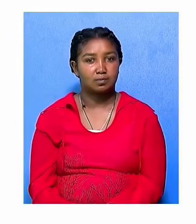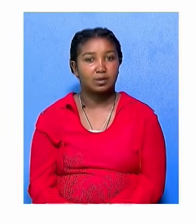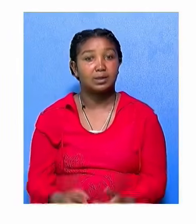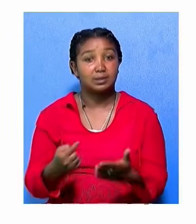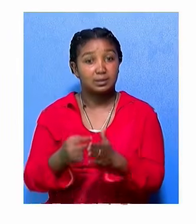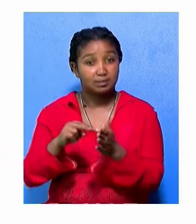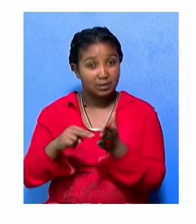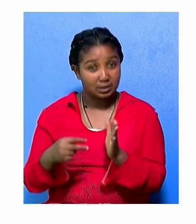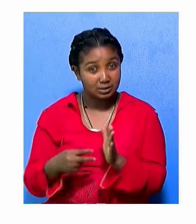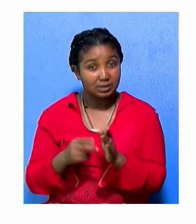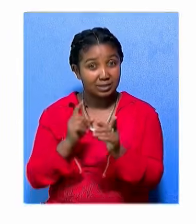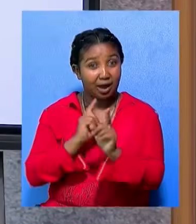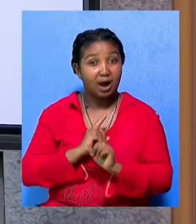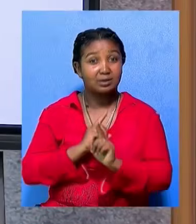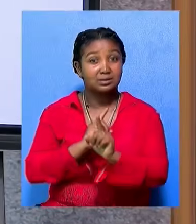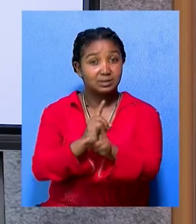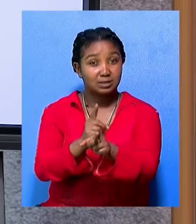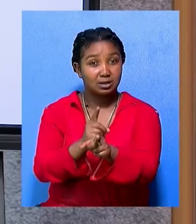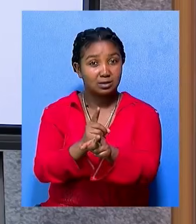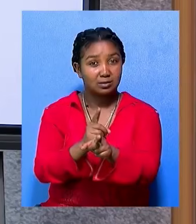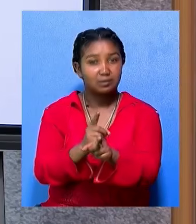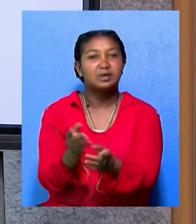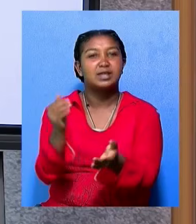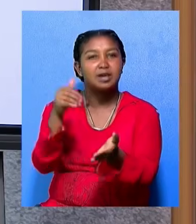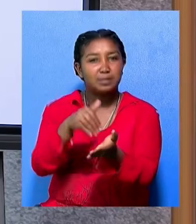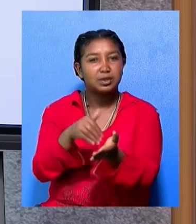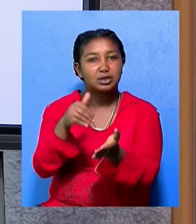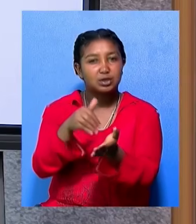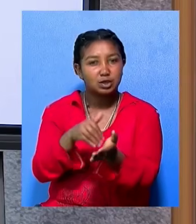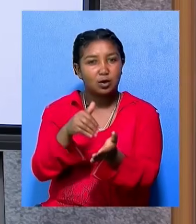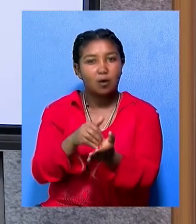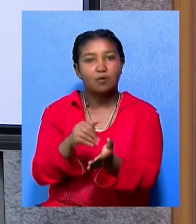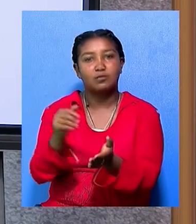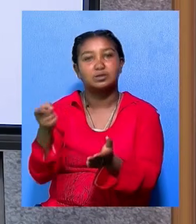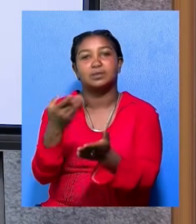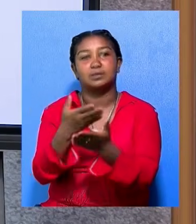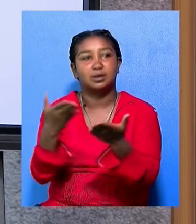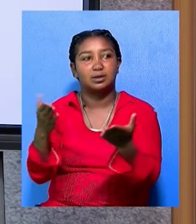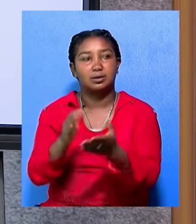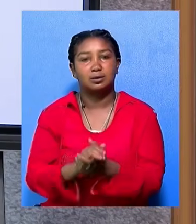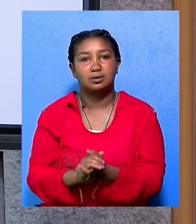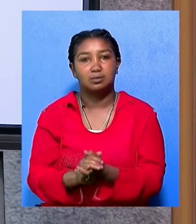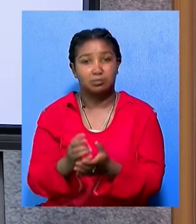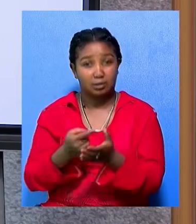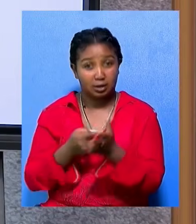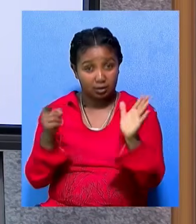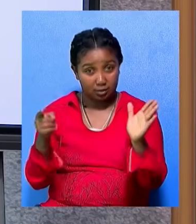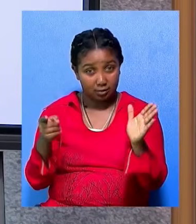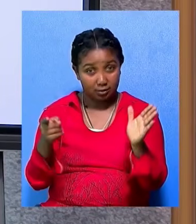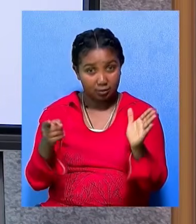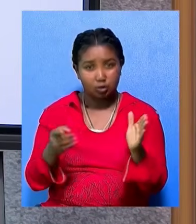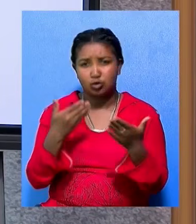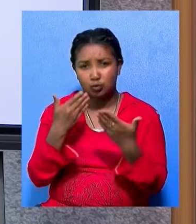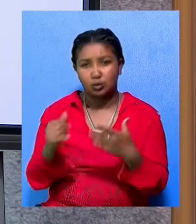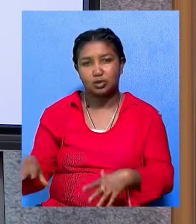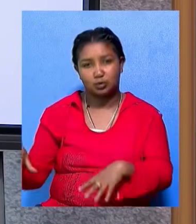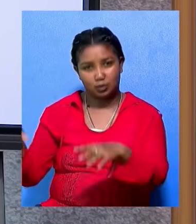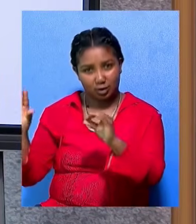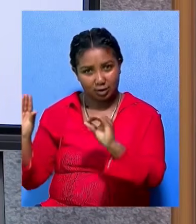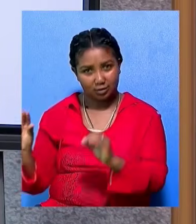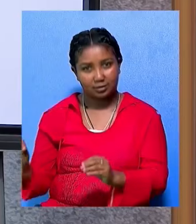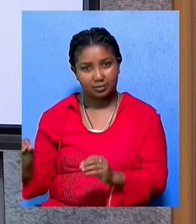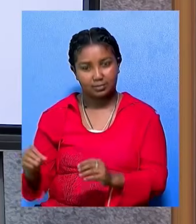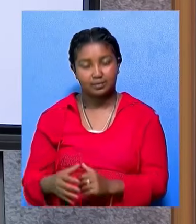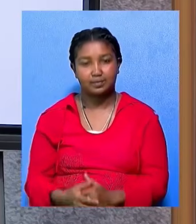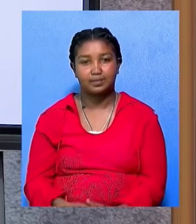This means it answers or it shows us the repetition or the redundancy of something. Clear? Good students. Come on